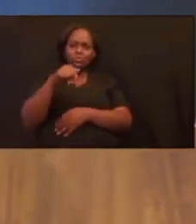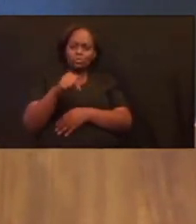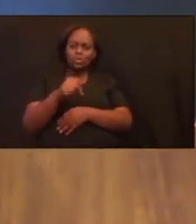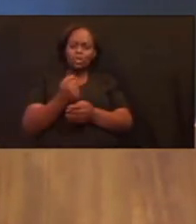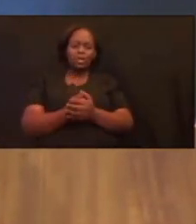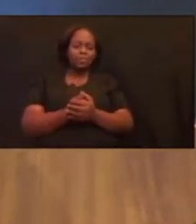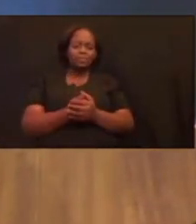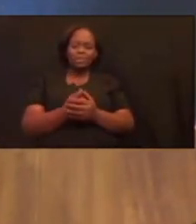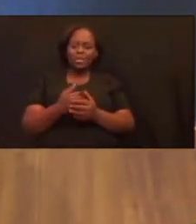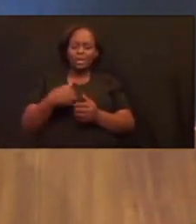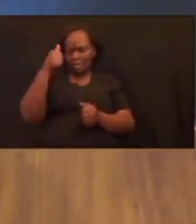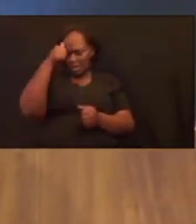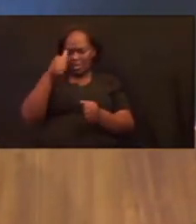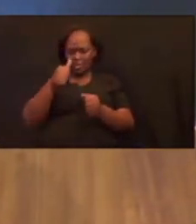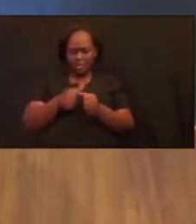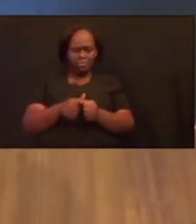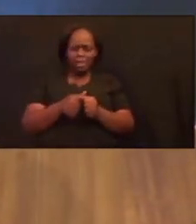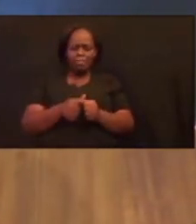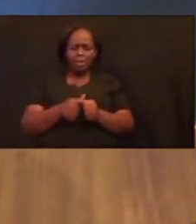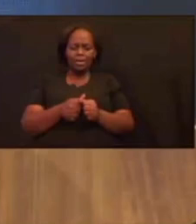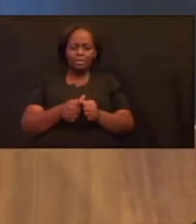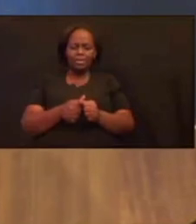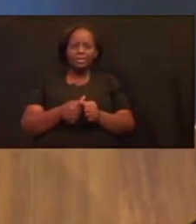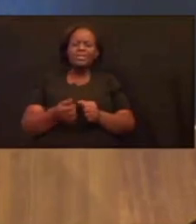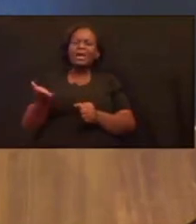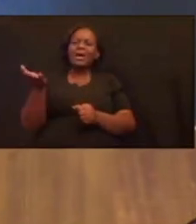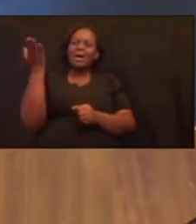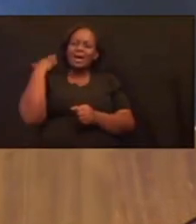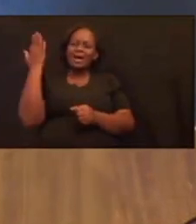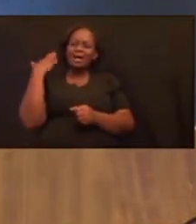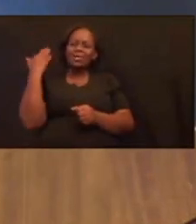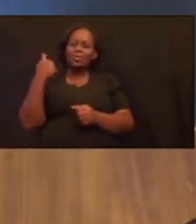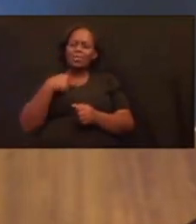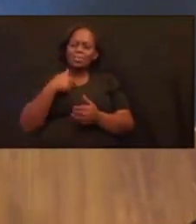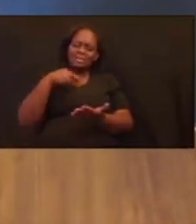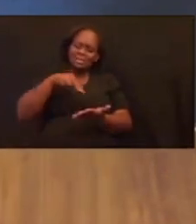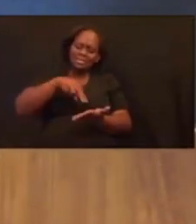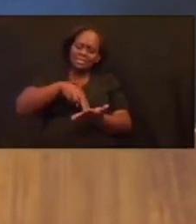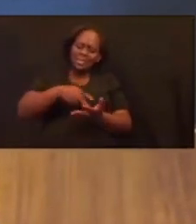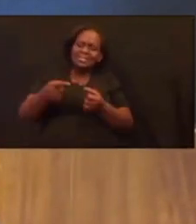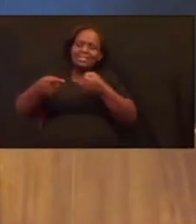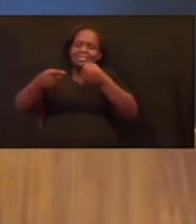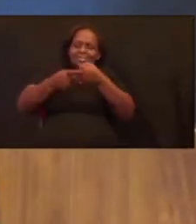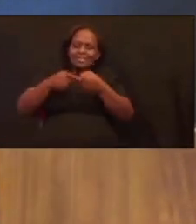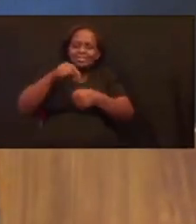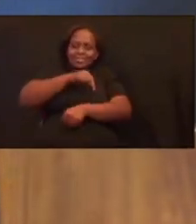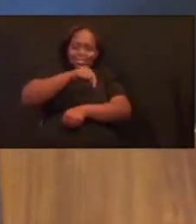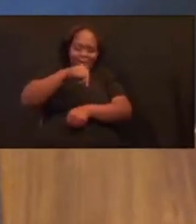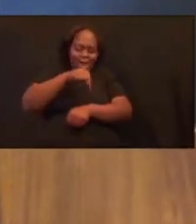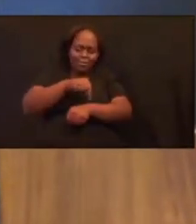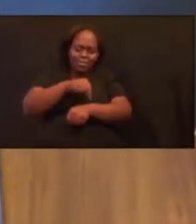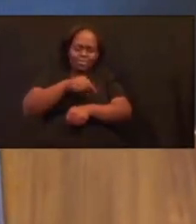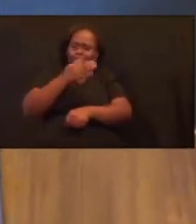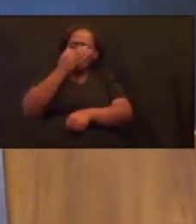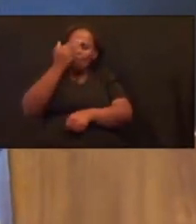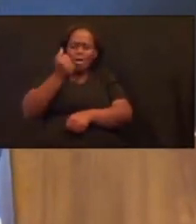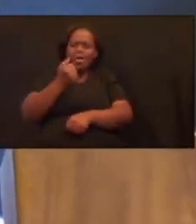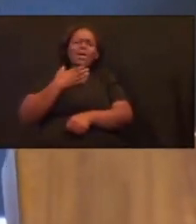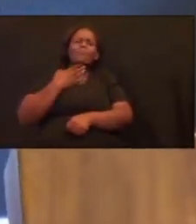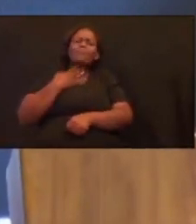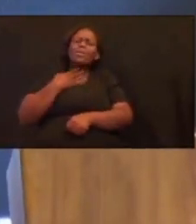of myself in Reinhard Bonnke's crusade, standing for 6 hours. Because I desired something genuine.